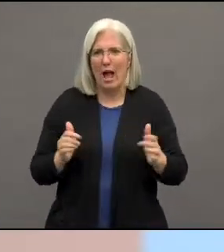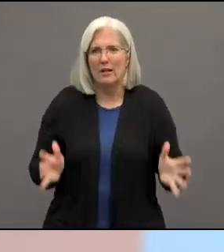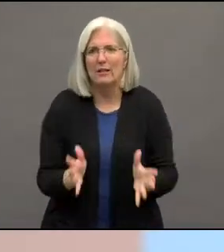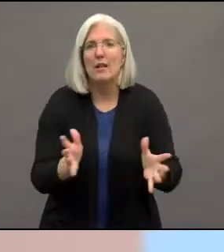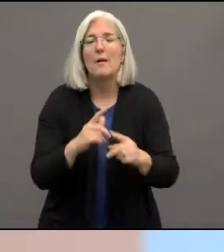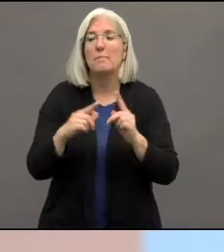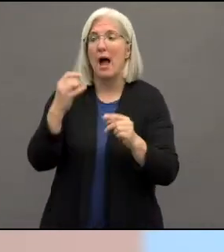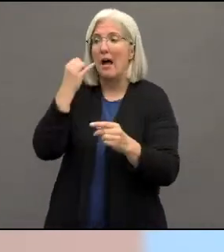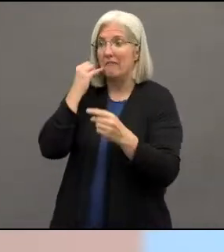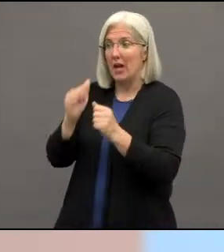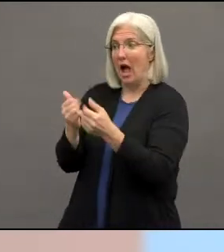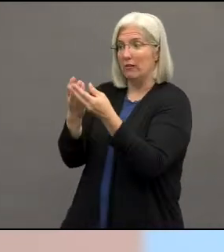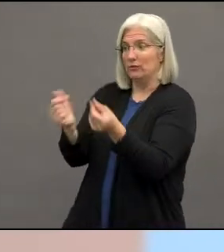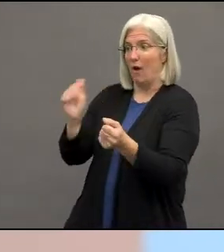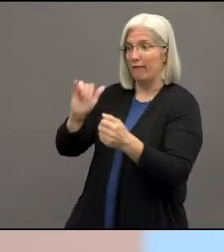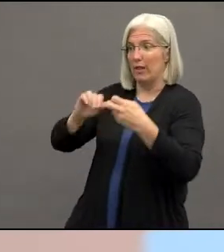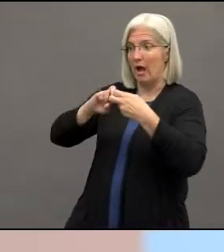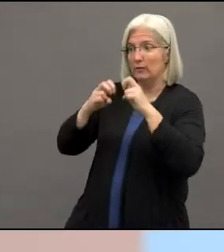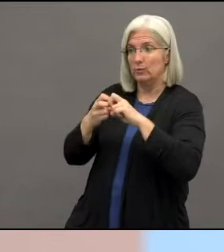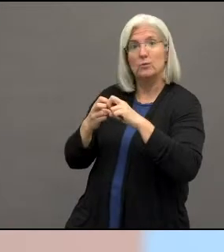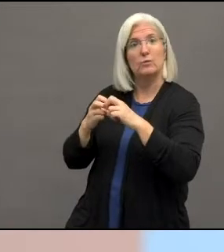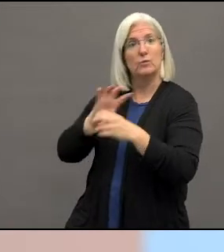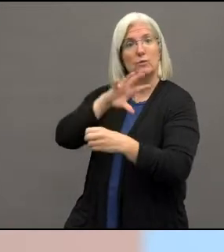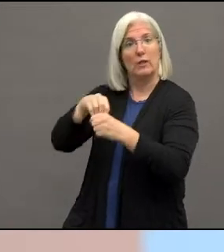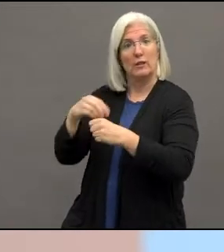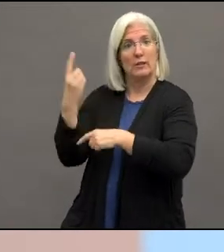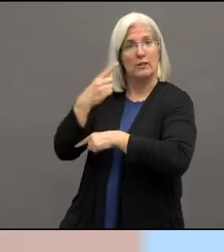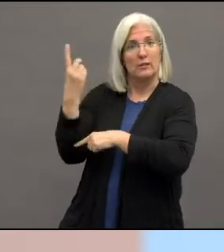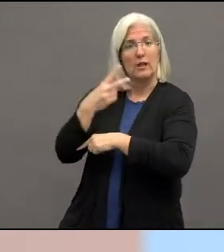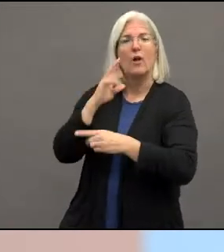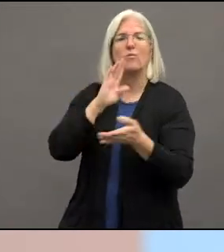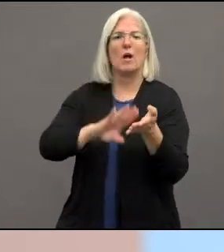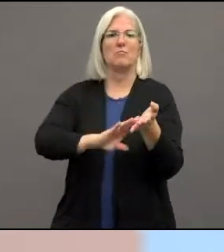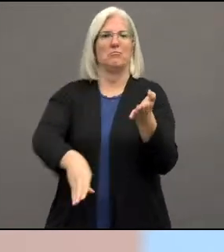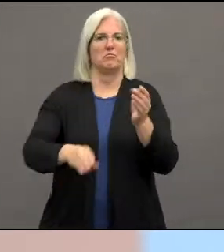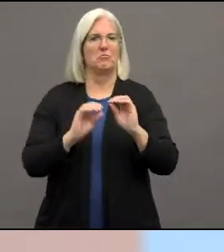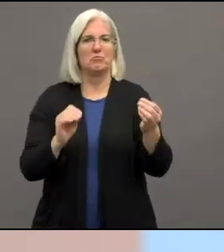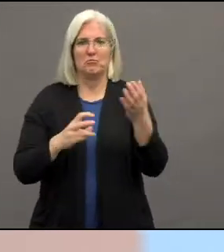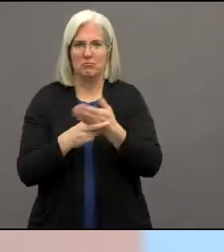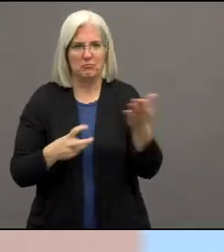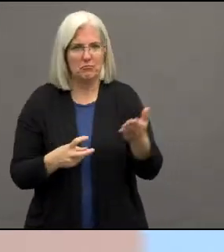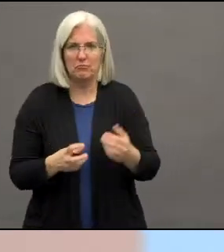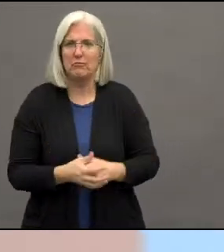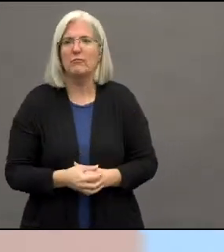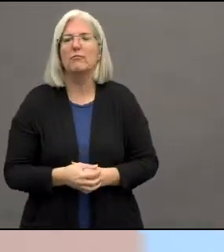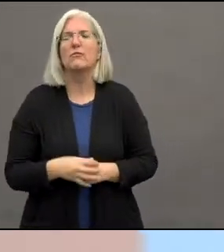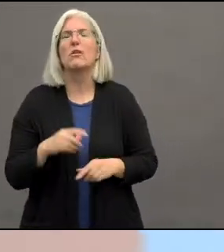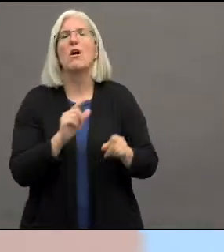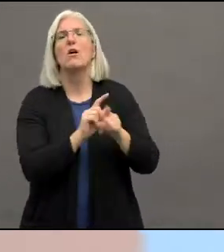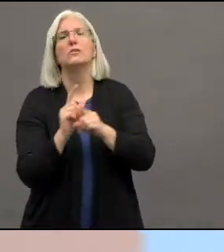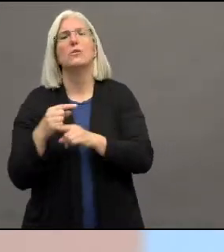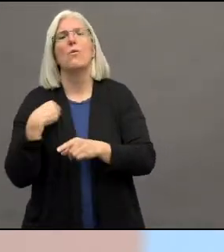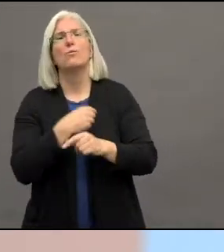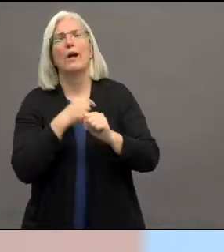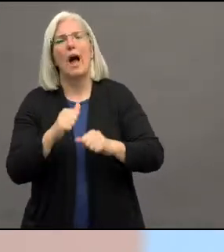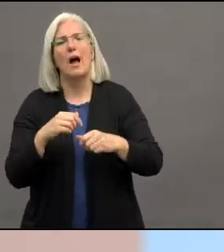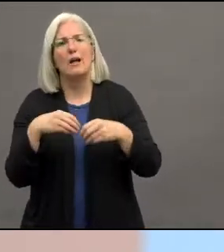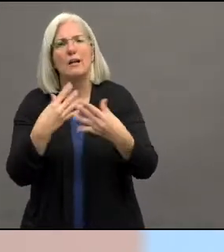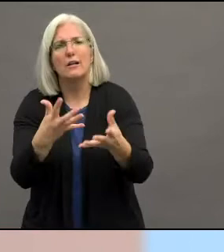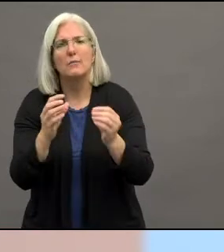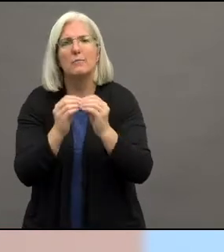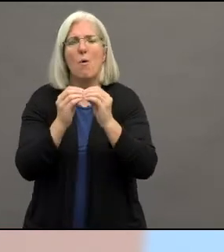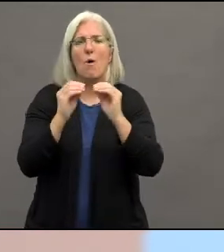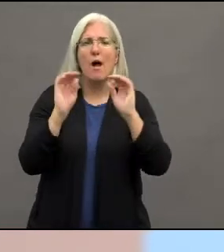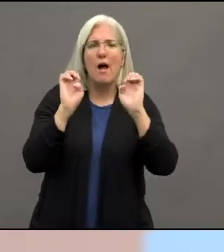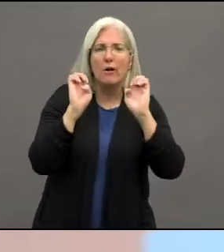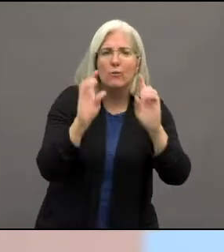we're giving businesses the opportunity. We can also provide them with more education, as well with signages or any face coverings that